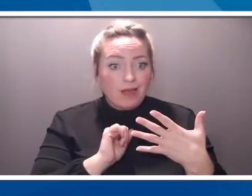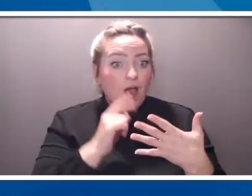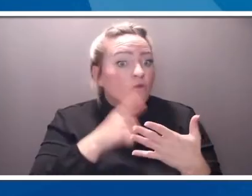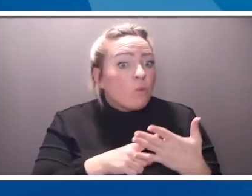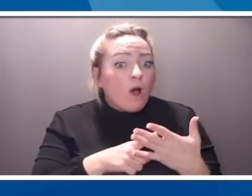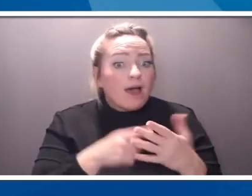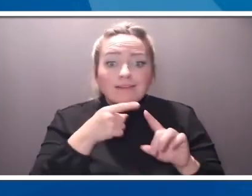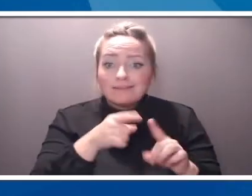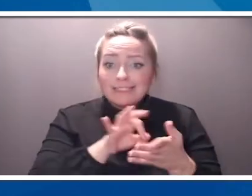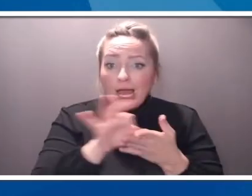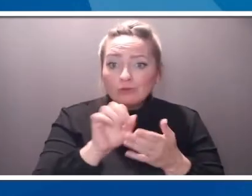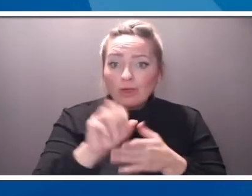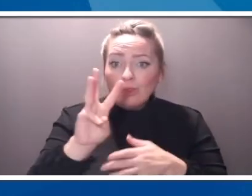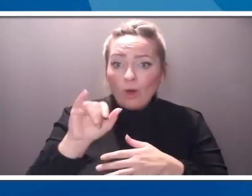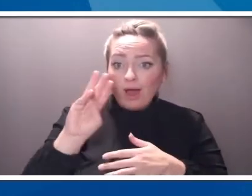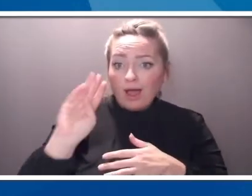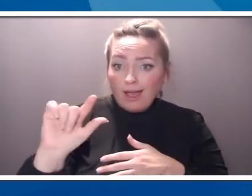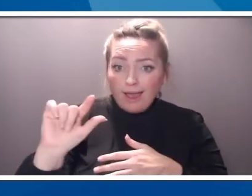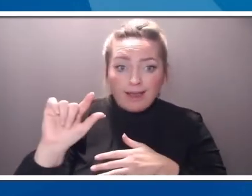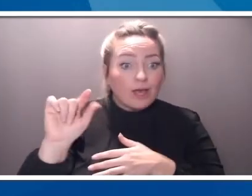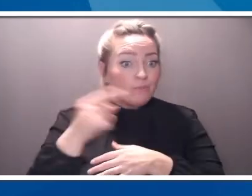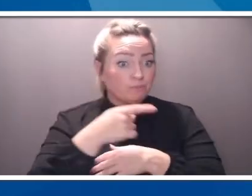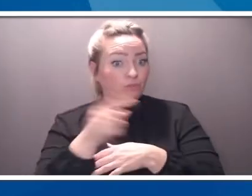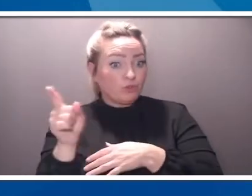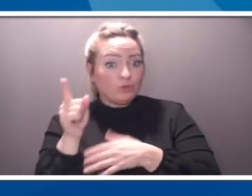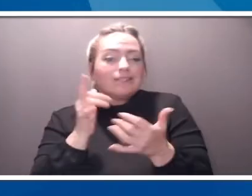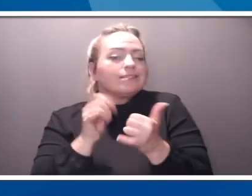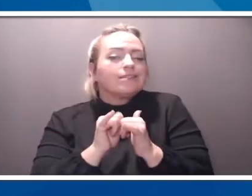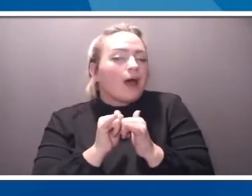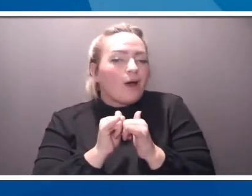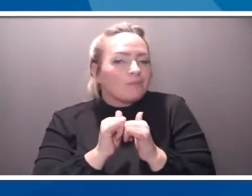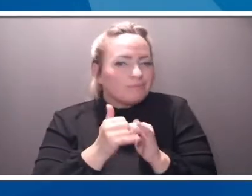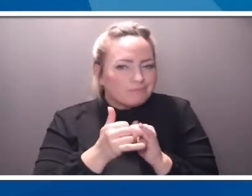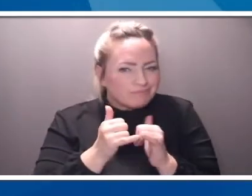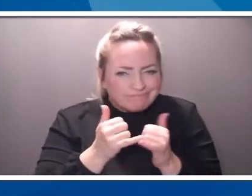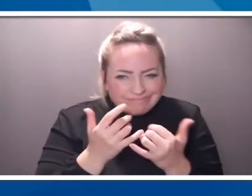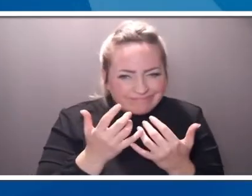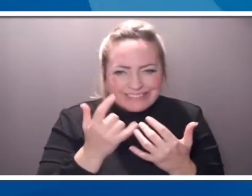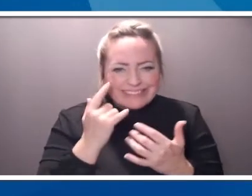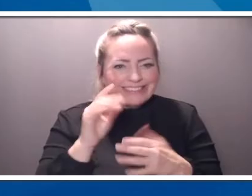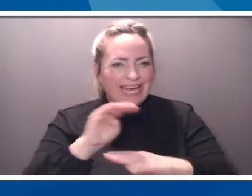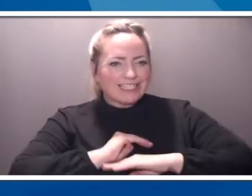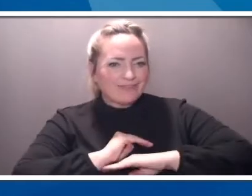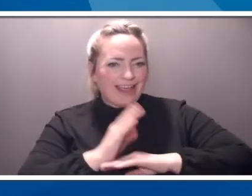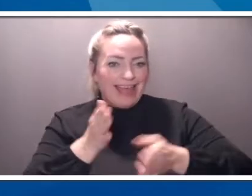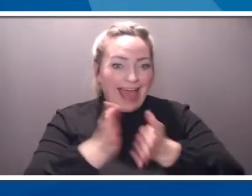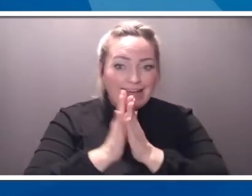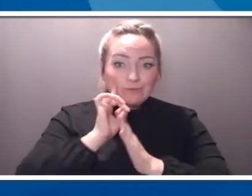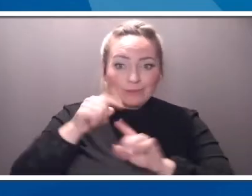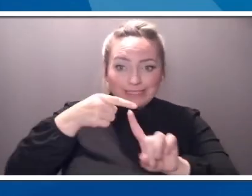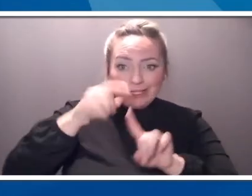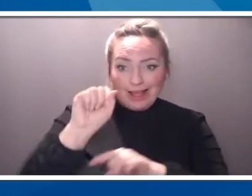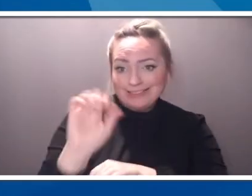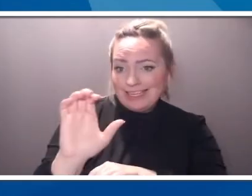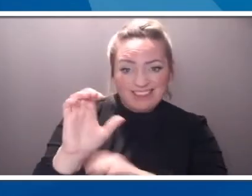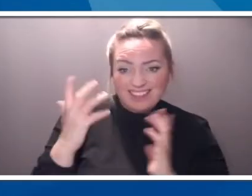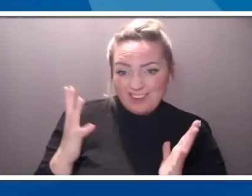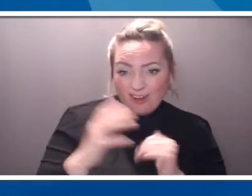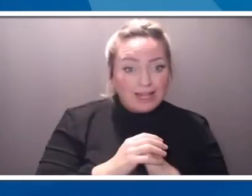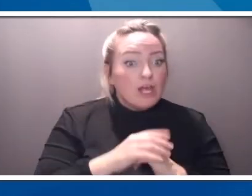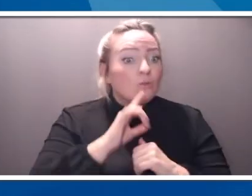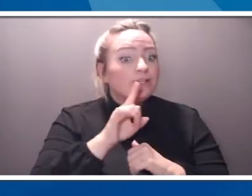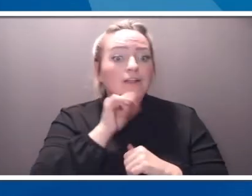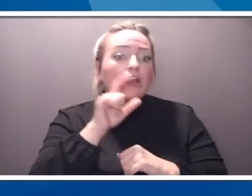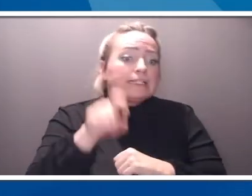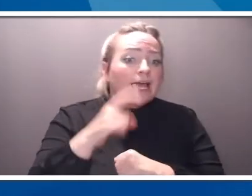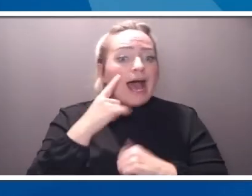particular criterion. Because what essentially counts with WCAG is you are somehow satisfying the ask of that particular